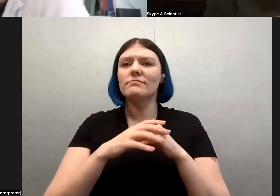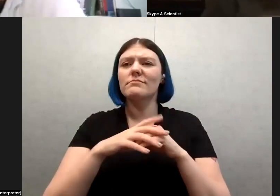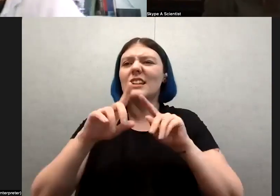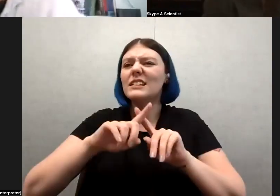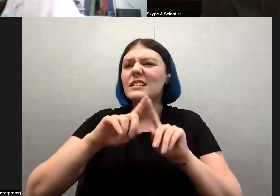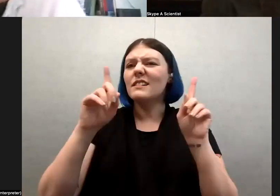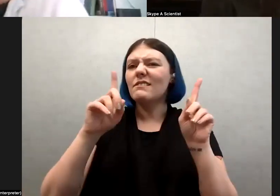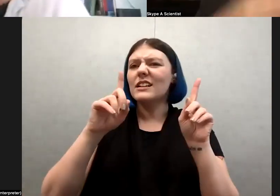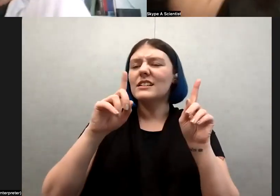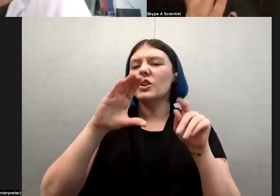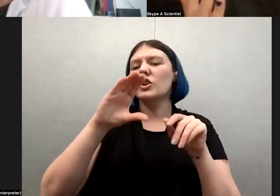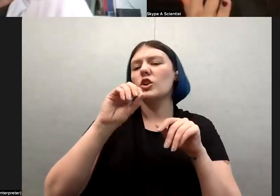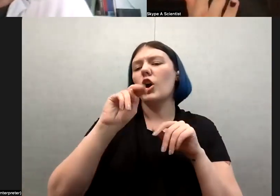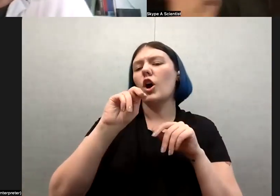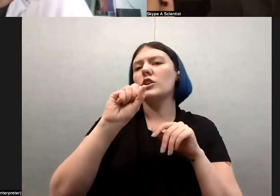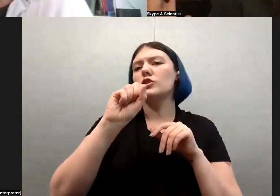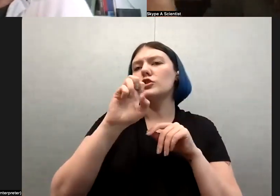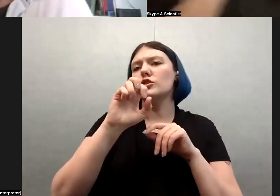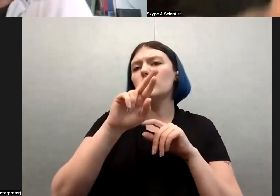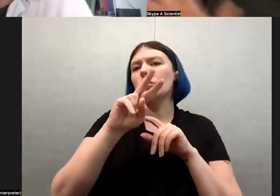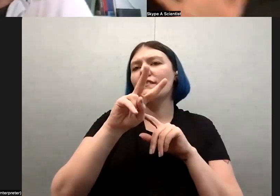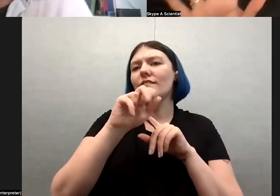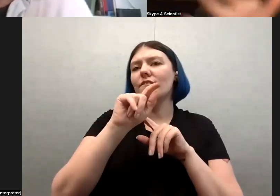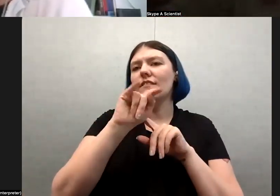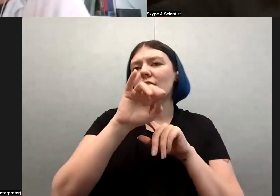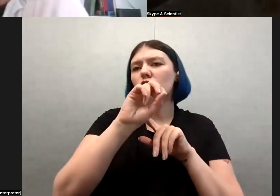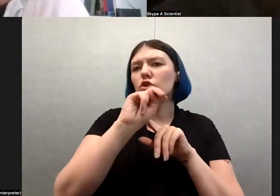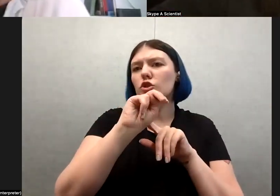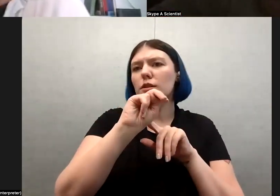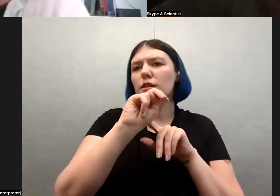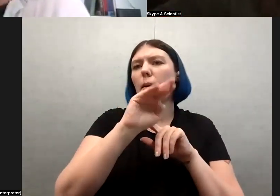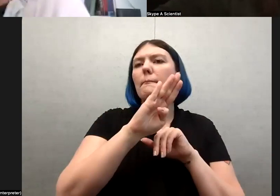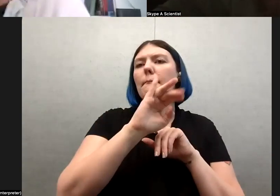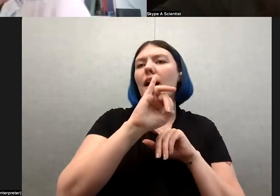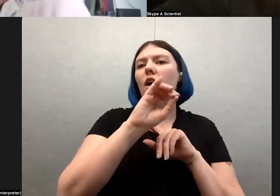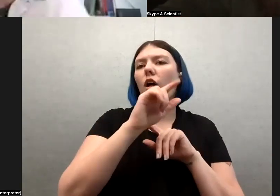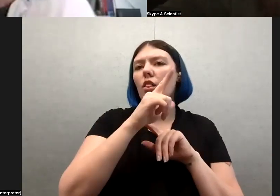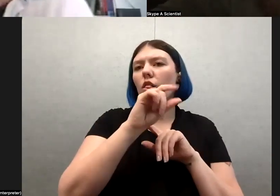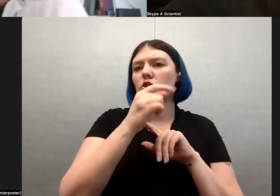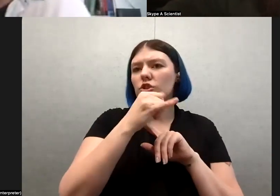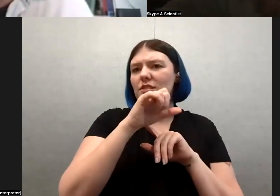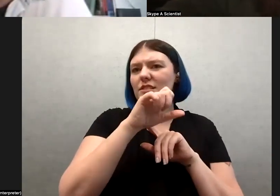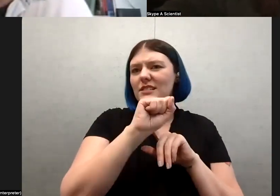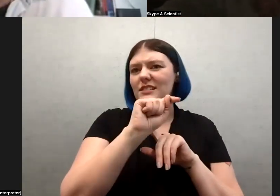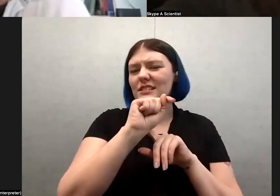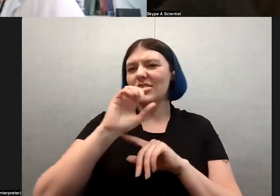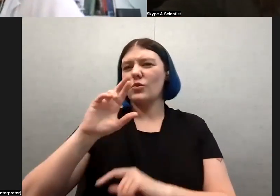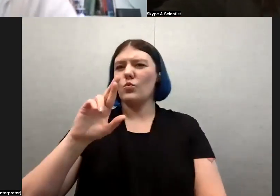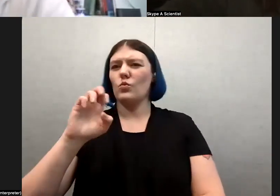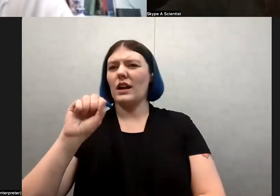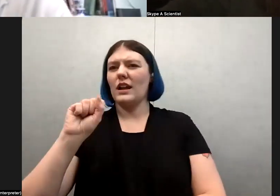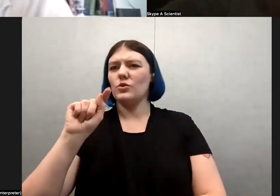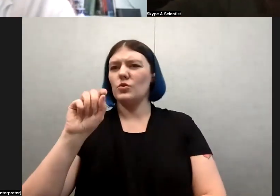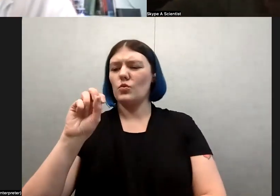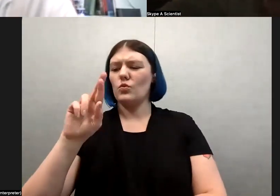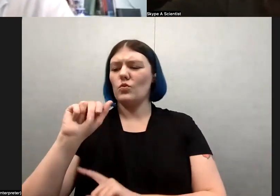a conservation biologist and a restoration ecologist? Is there overlap between those two? Yes, that is such a great question.